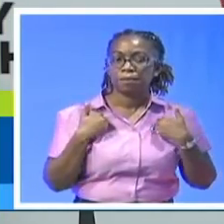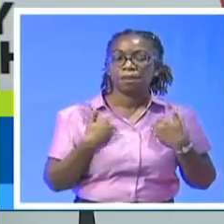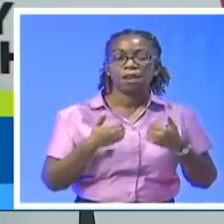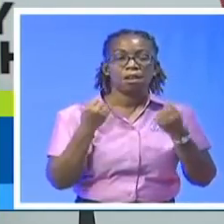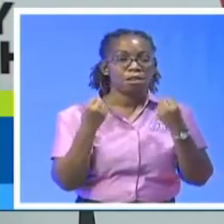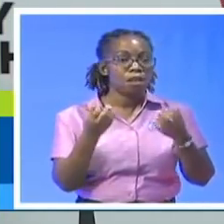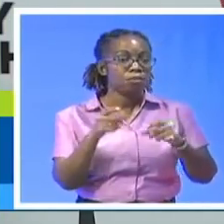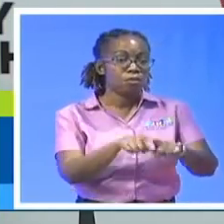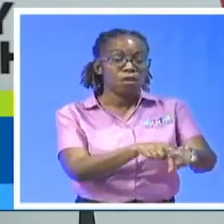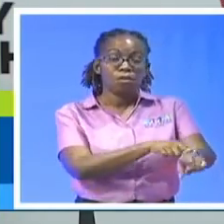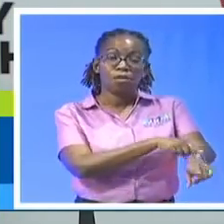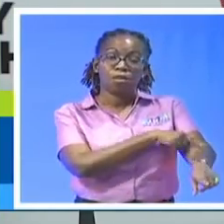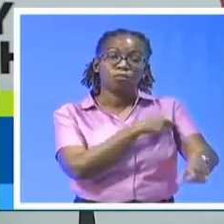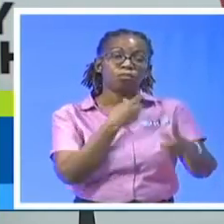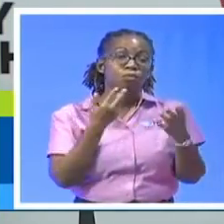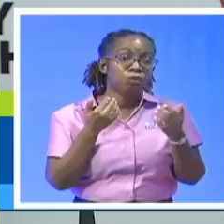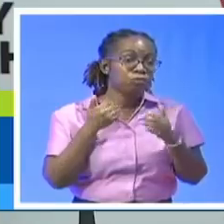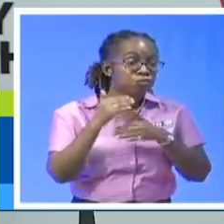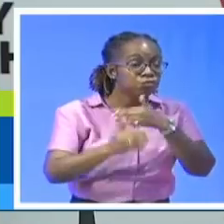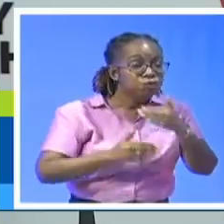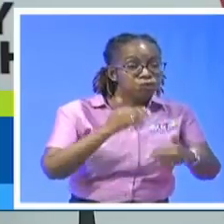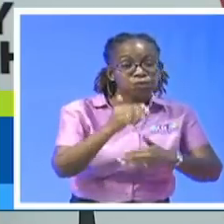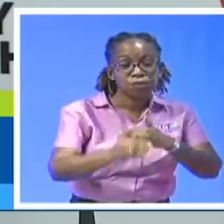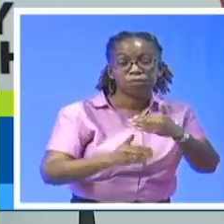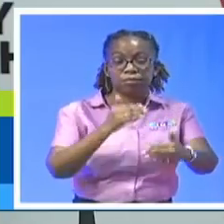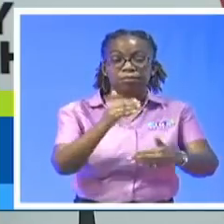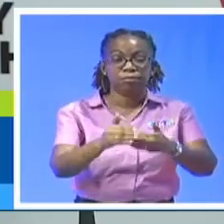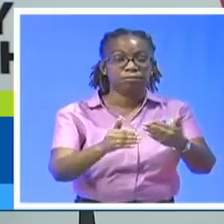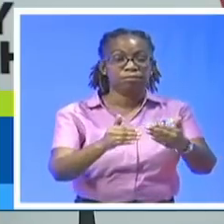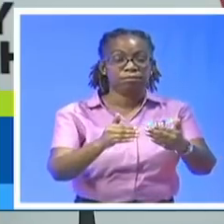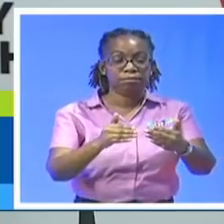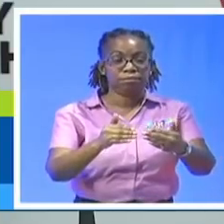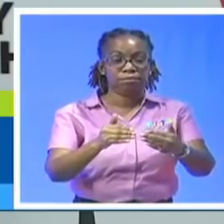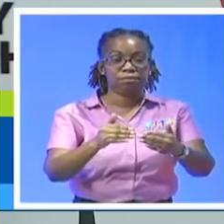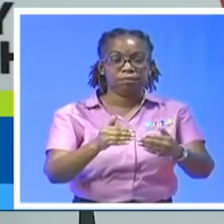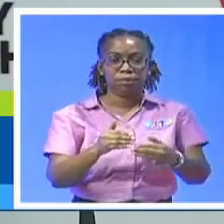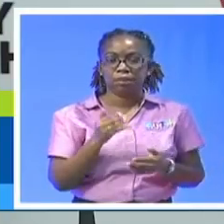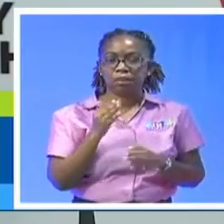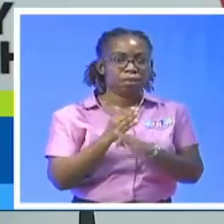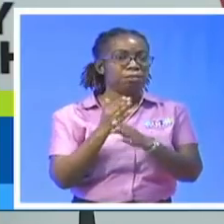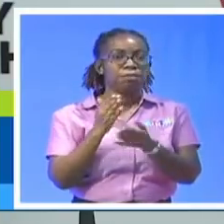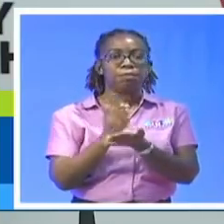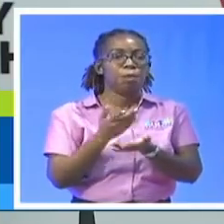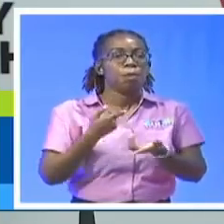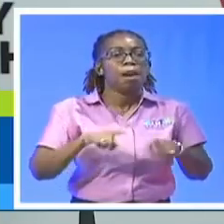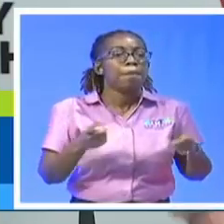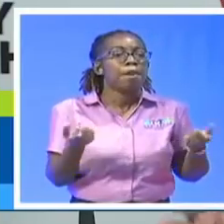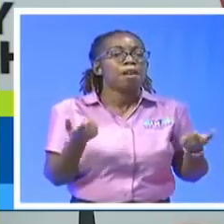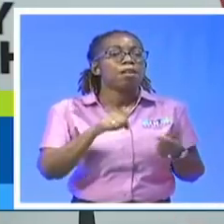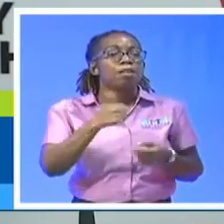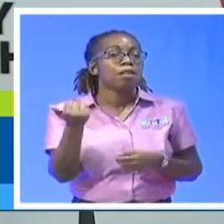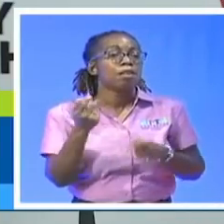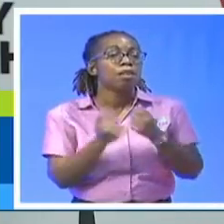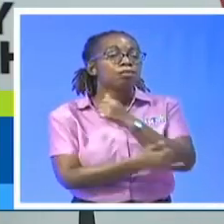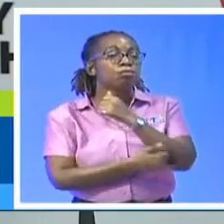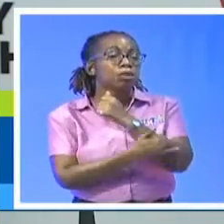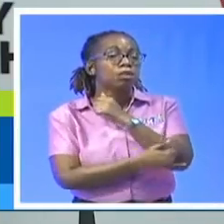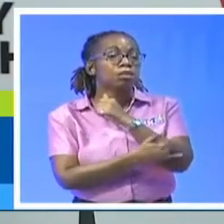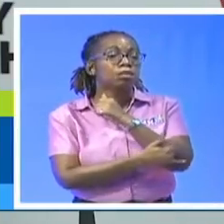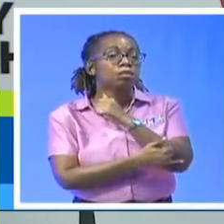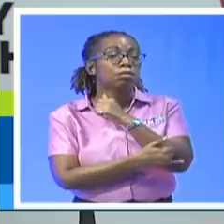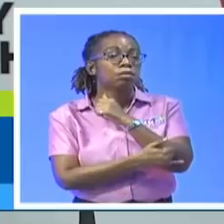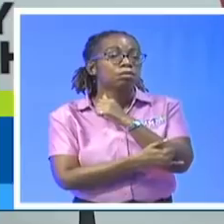go to avoid what is happening in other countries, in Europe, other parts of the world.